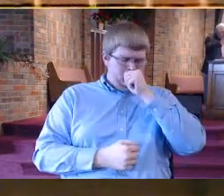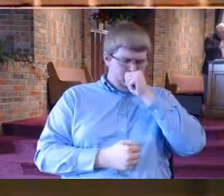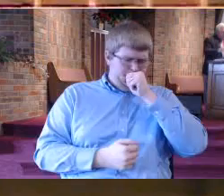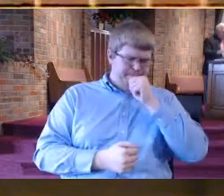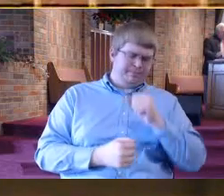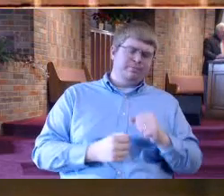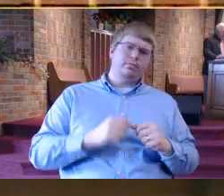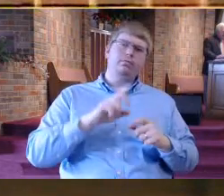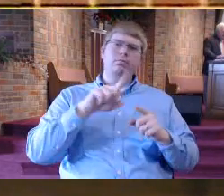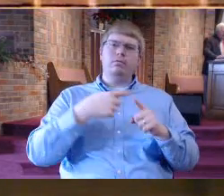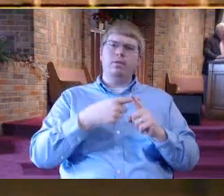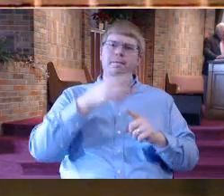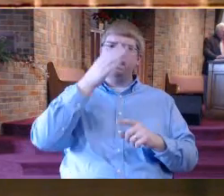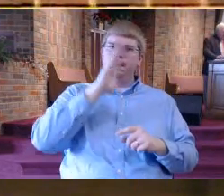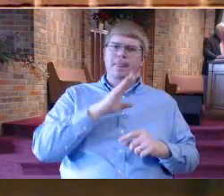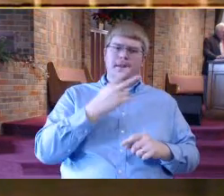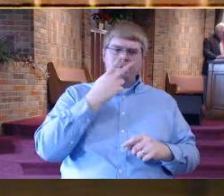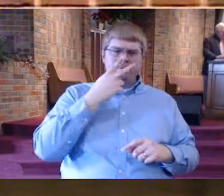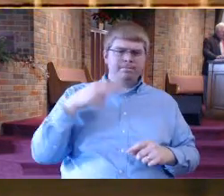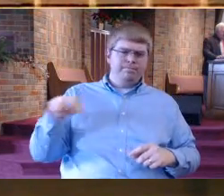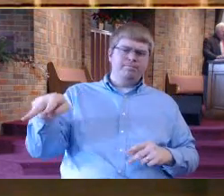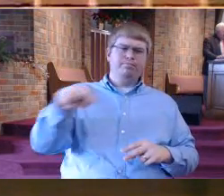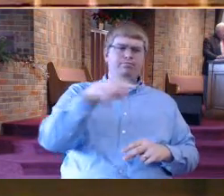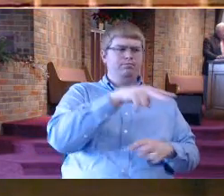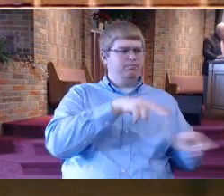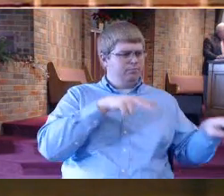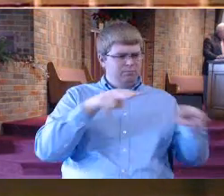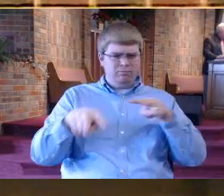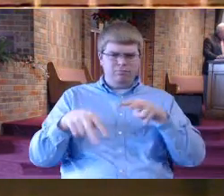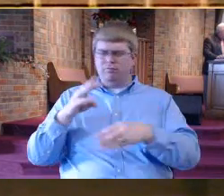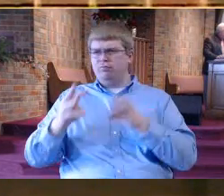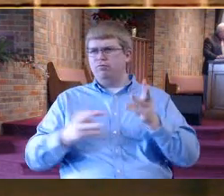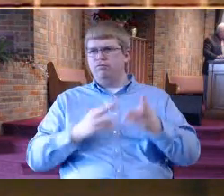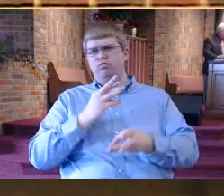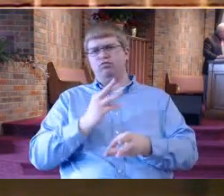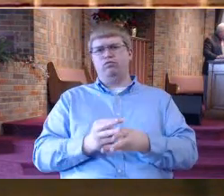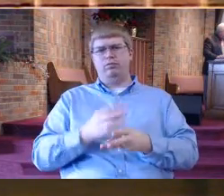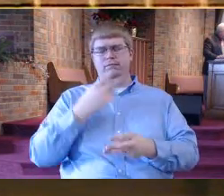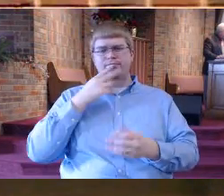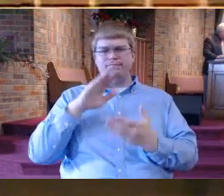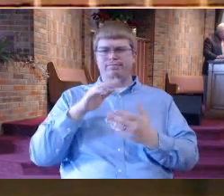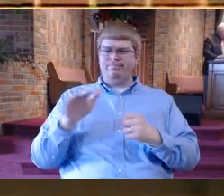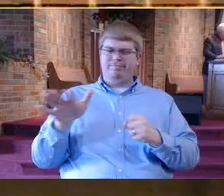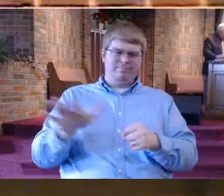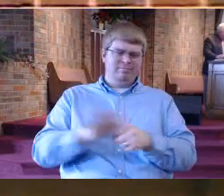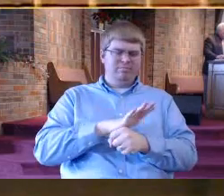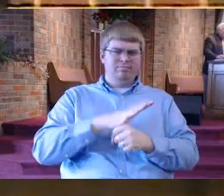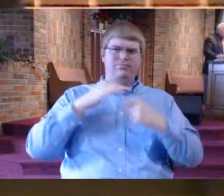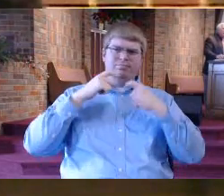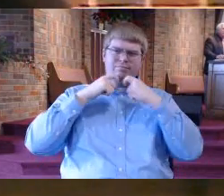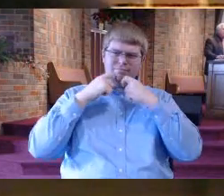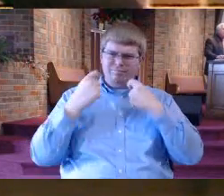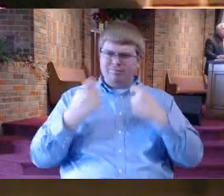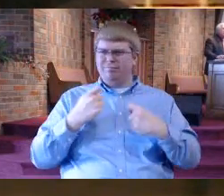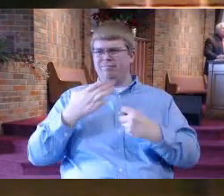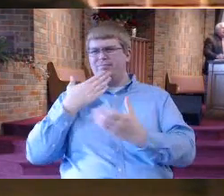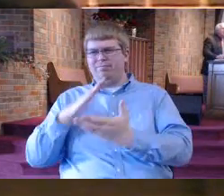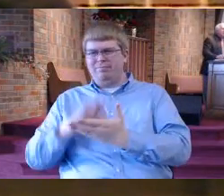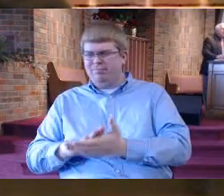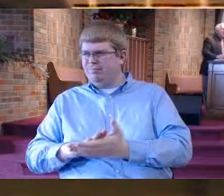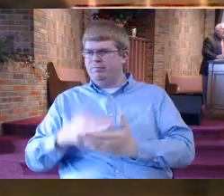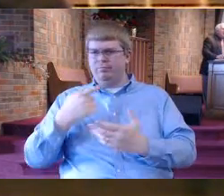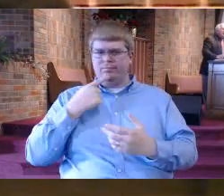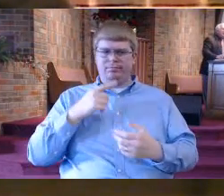God saw the evil of the world. God saw wickedness. God saw a world that was full of sin, and he determined to destroy